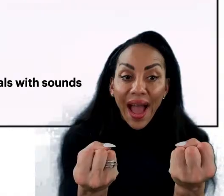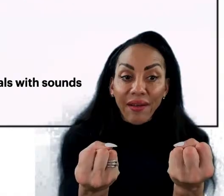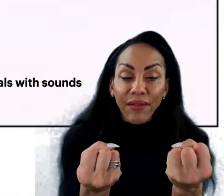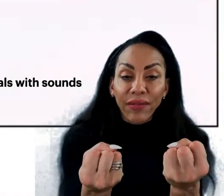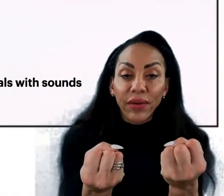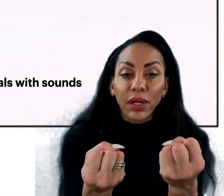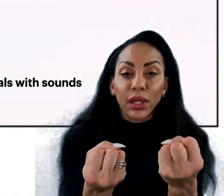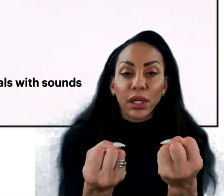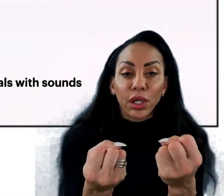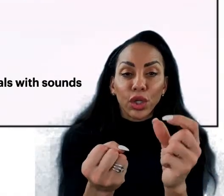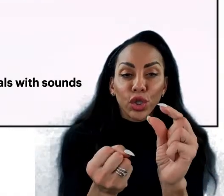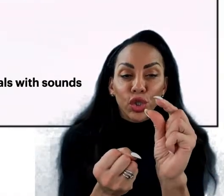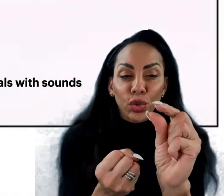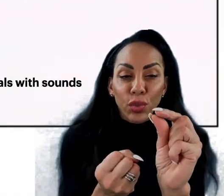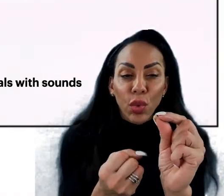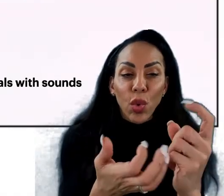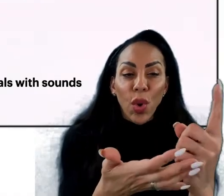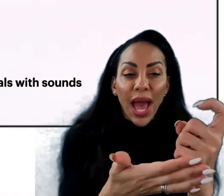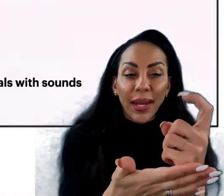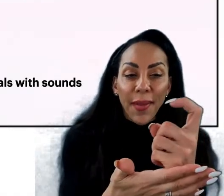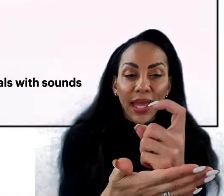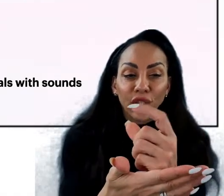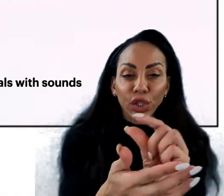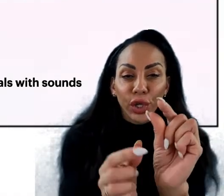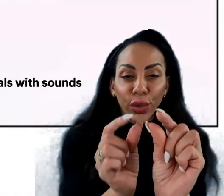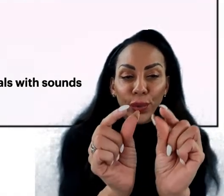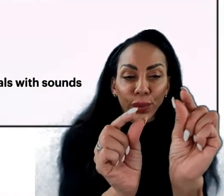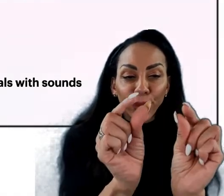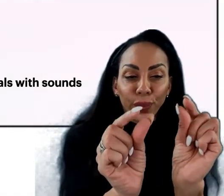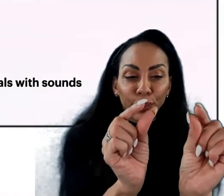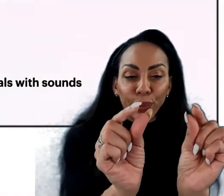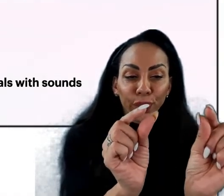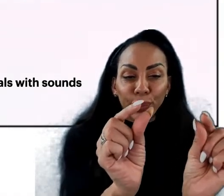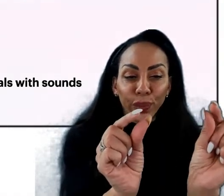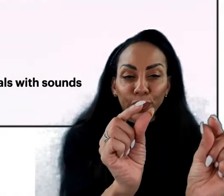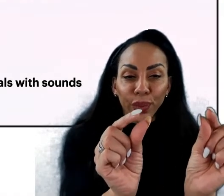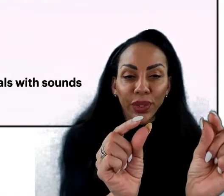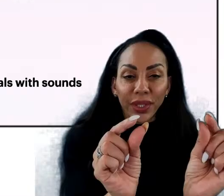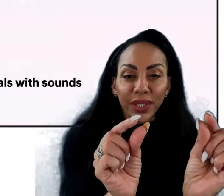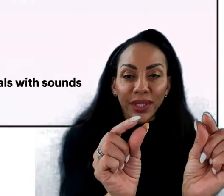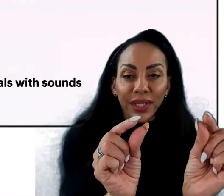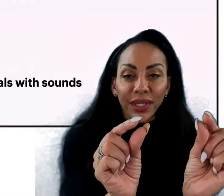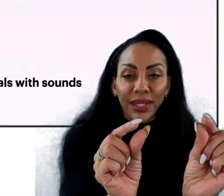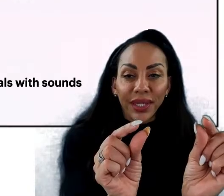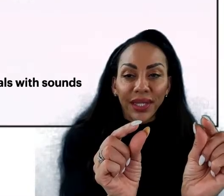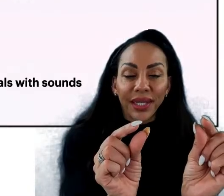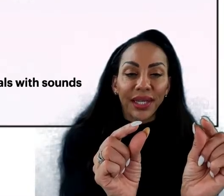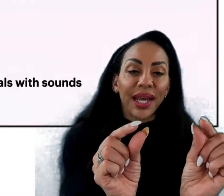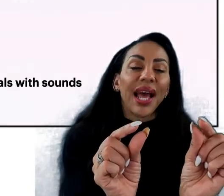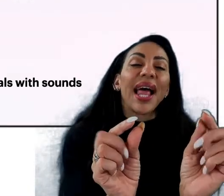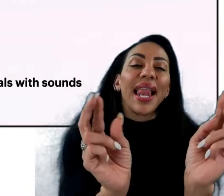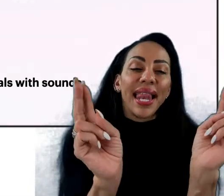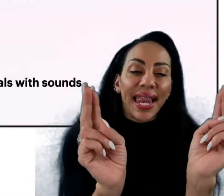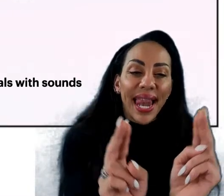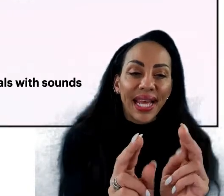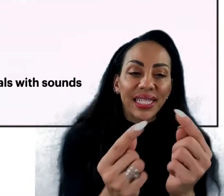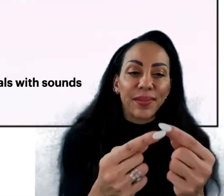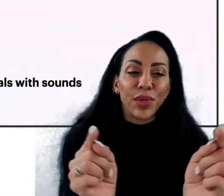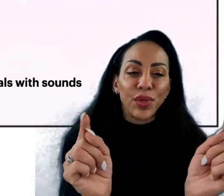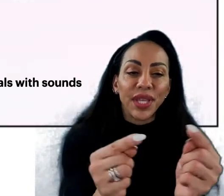visual feedback describing the scene, you get less information communicated. And then on the other side of the